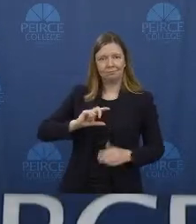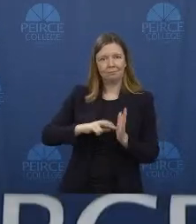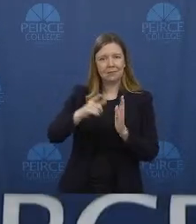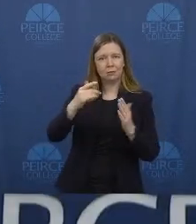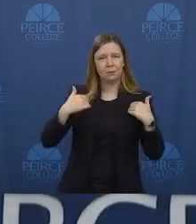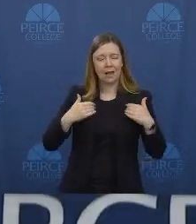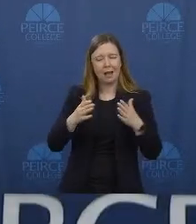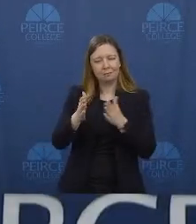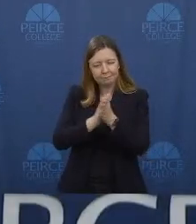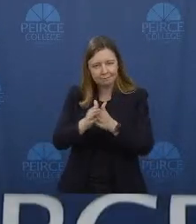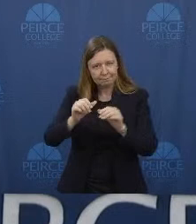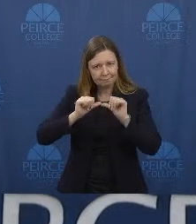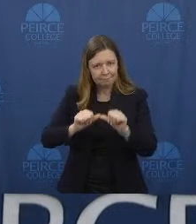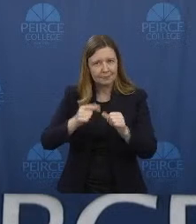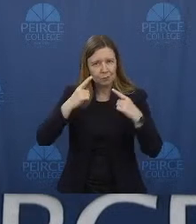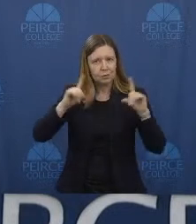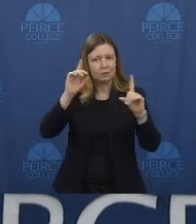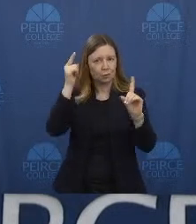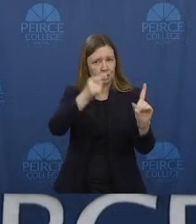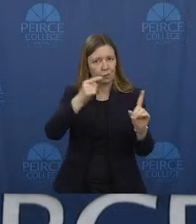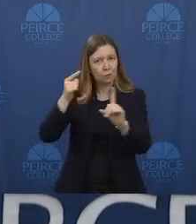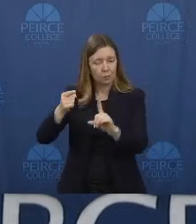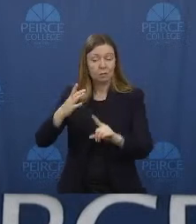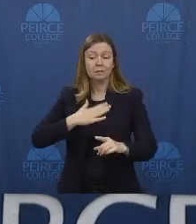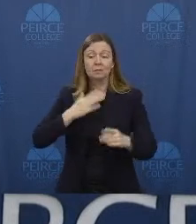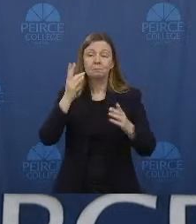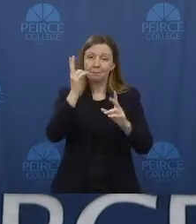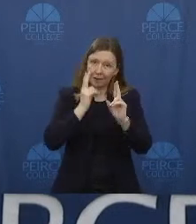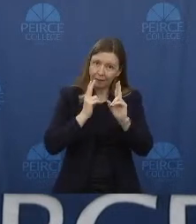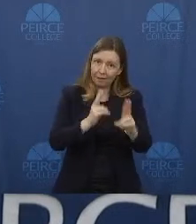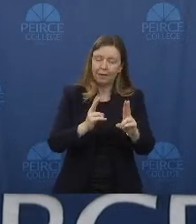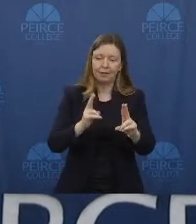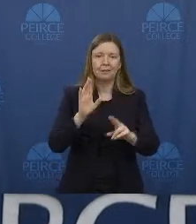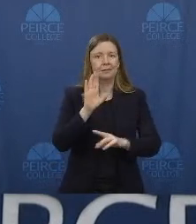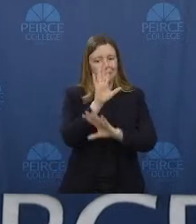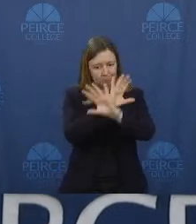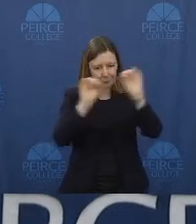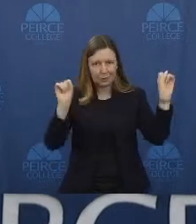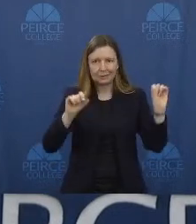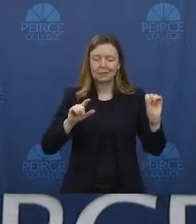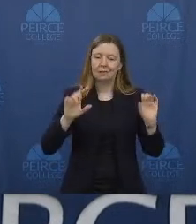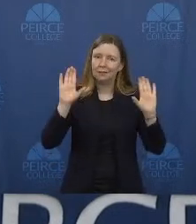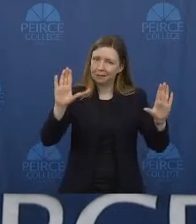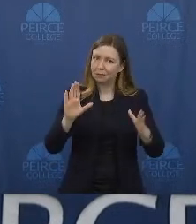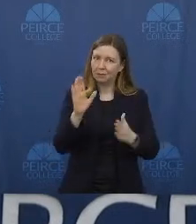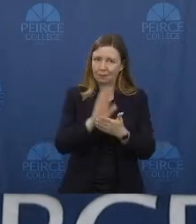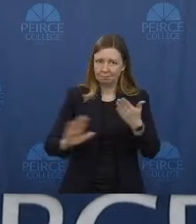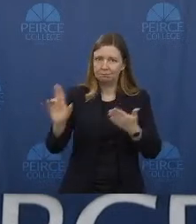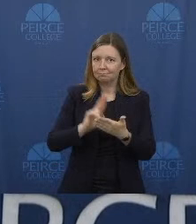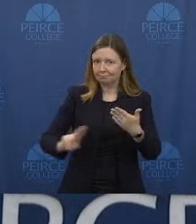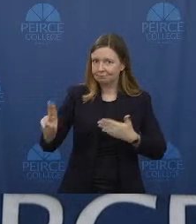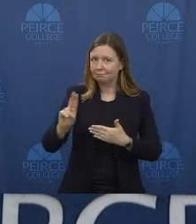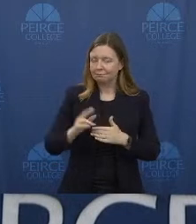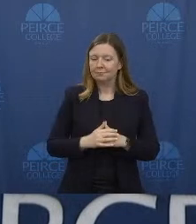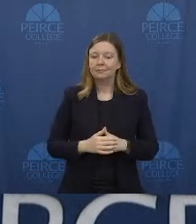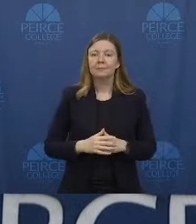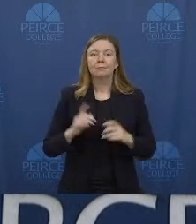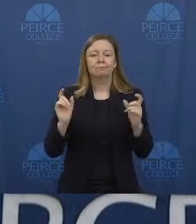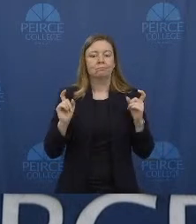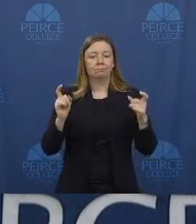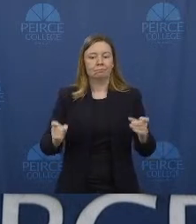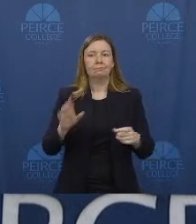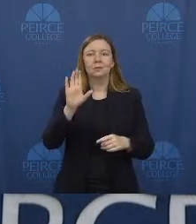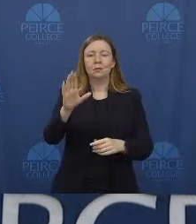achieve your goals. It is my honor to be the president of this great institution and to confer